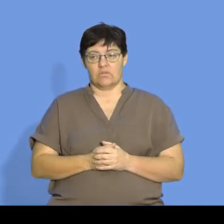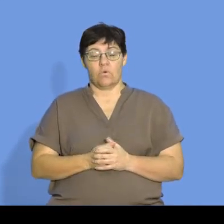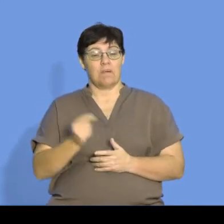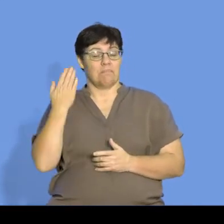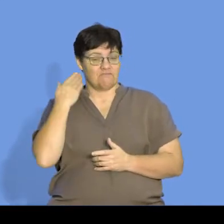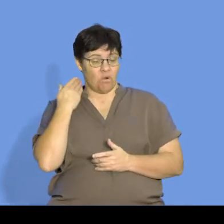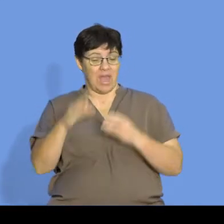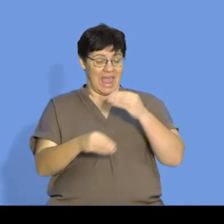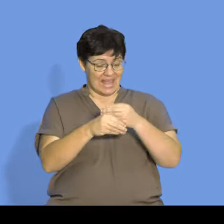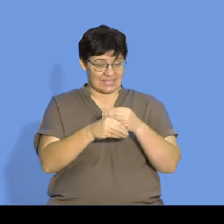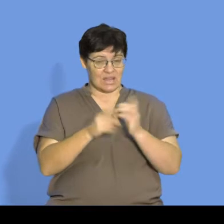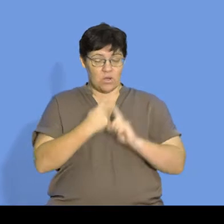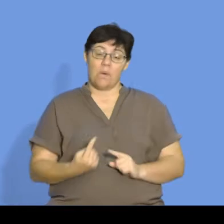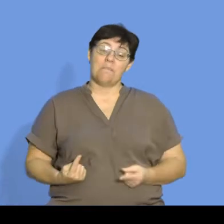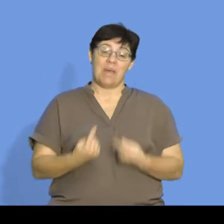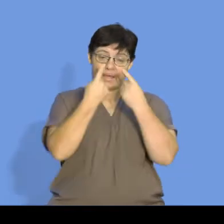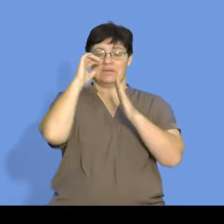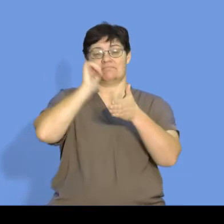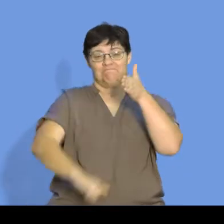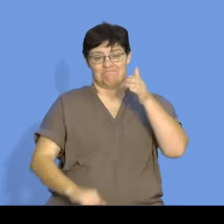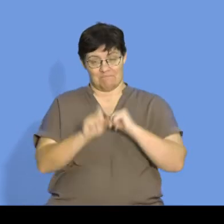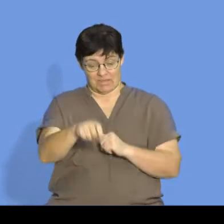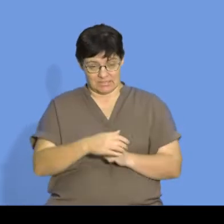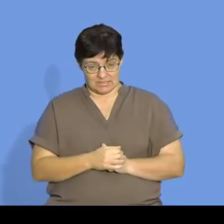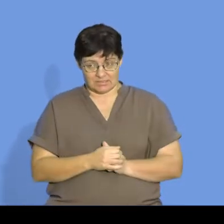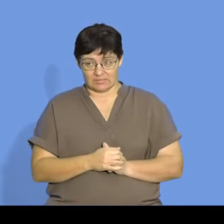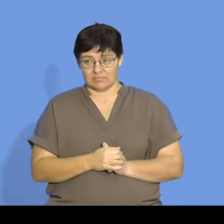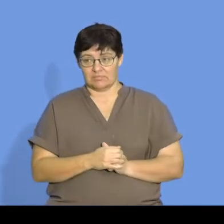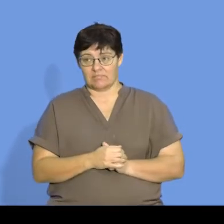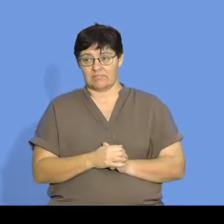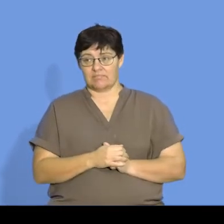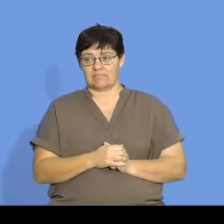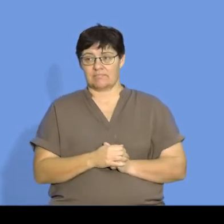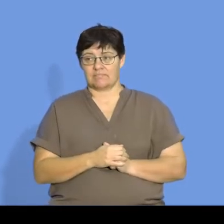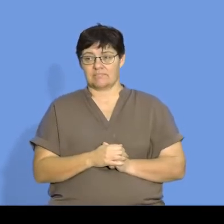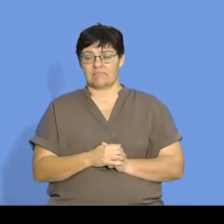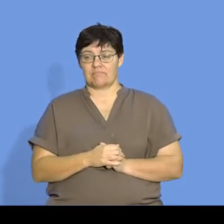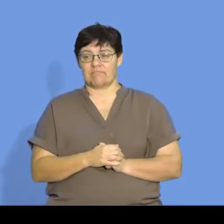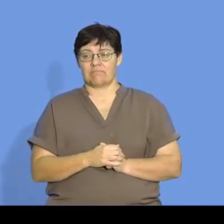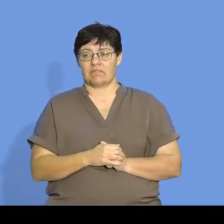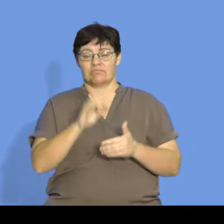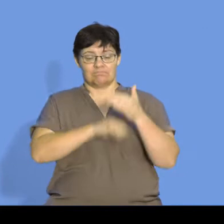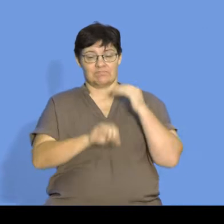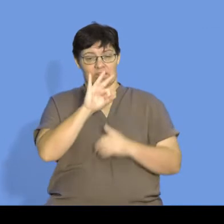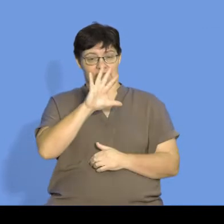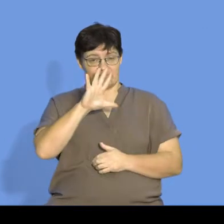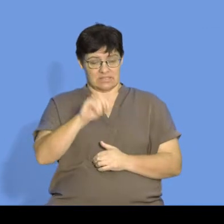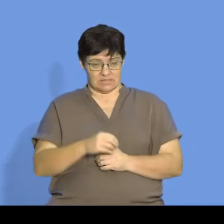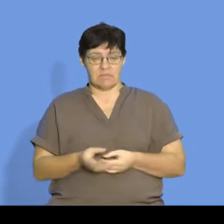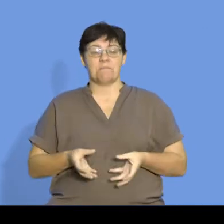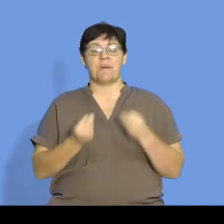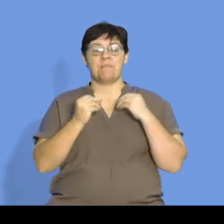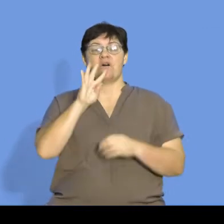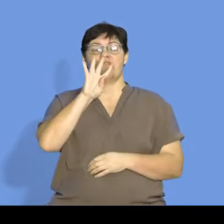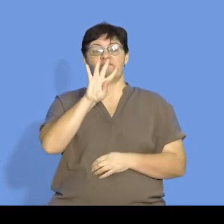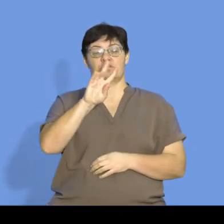add your interest income, when you're working backwards, you subtract minus the 350 will then give you